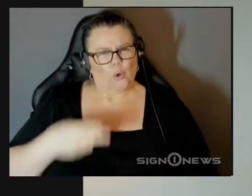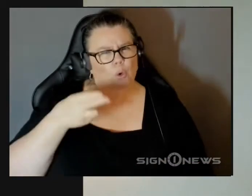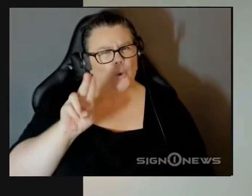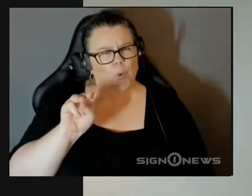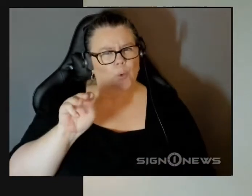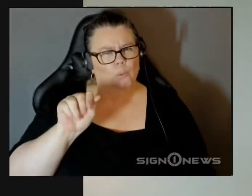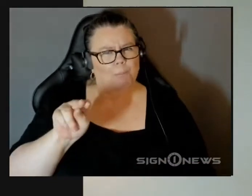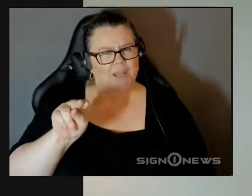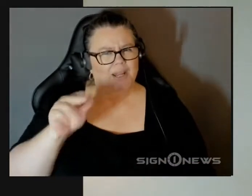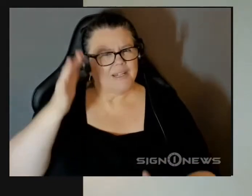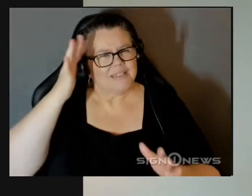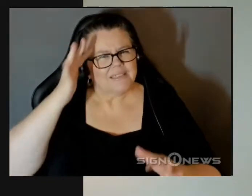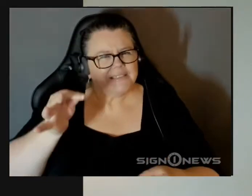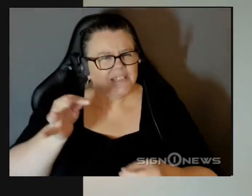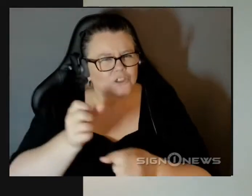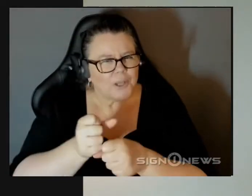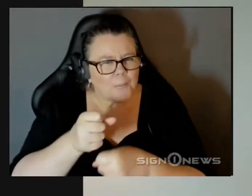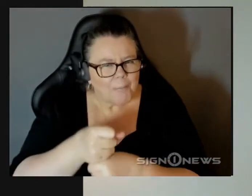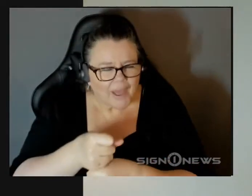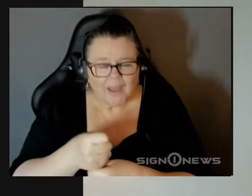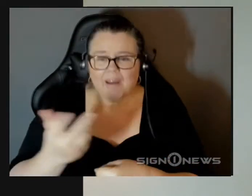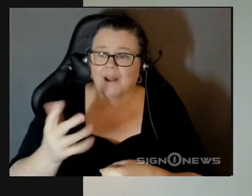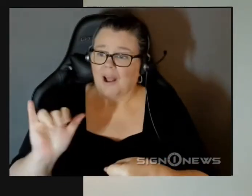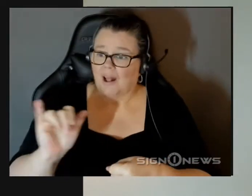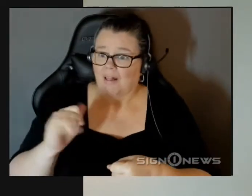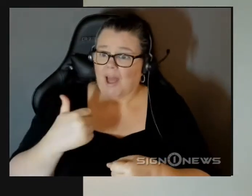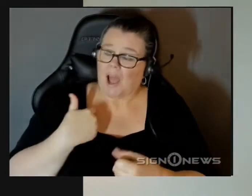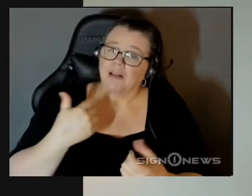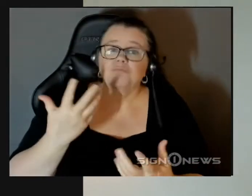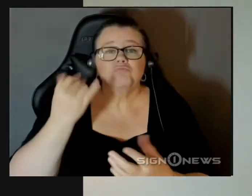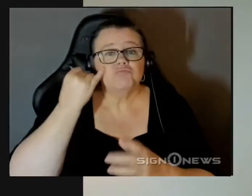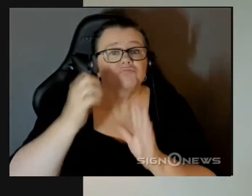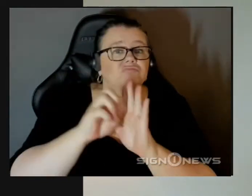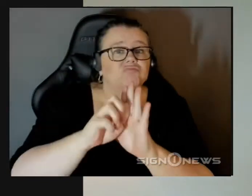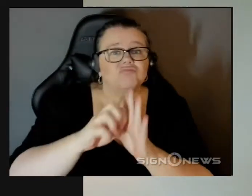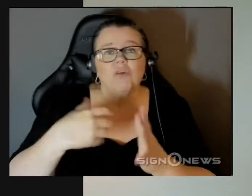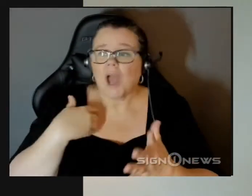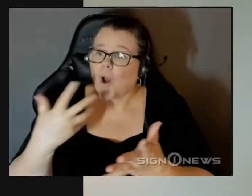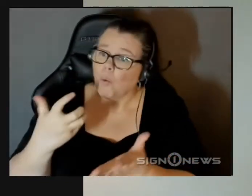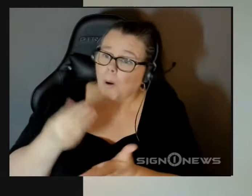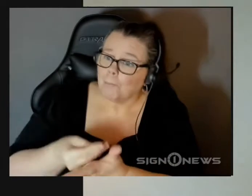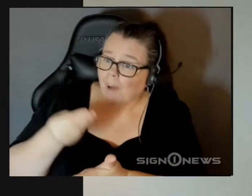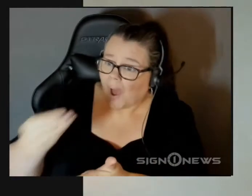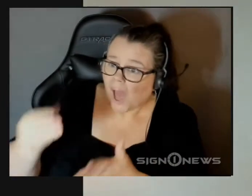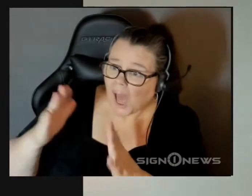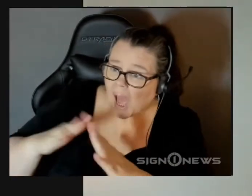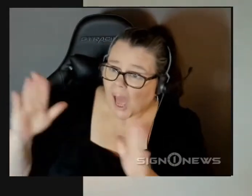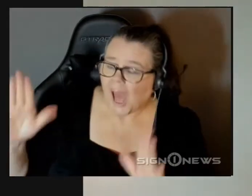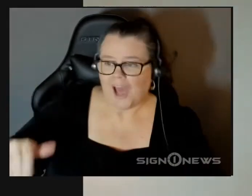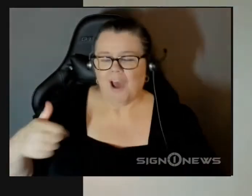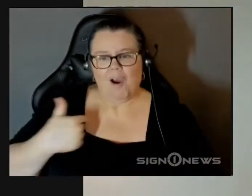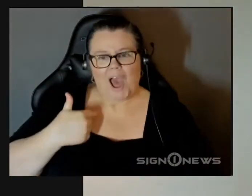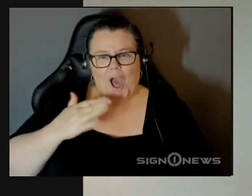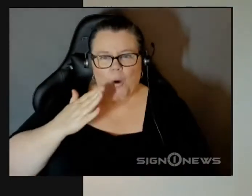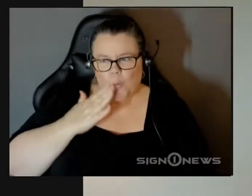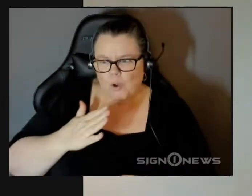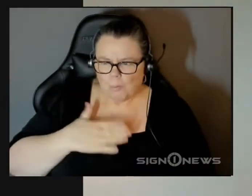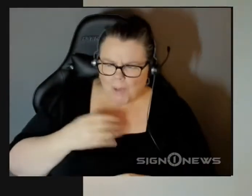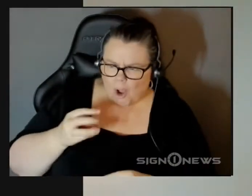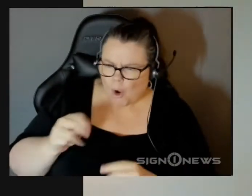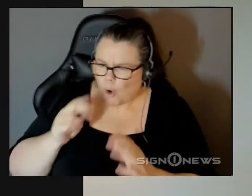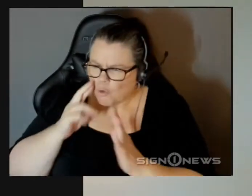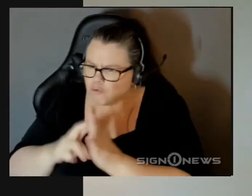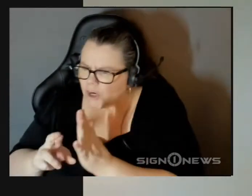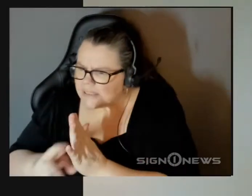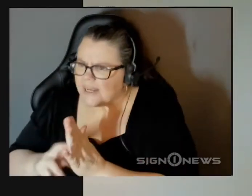buy a house, I'm probably gonna do a little bit of my own research. I'm gonna consult with a realtor. I'm gonna talk to my friends and